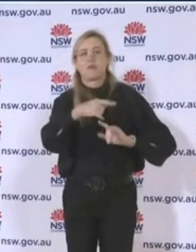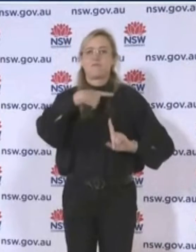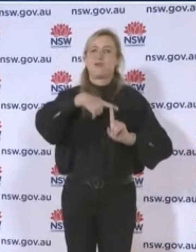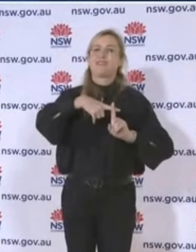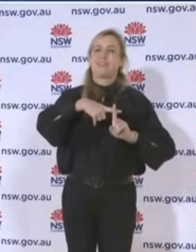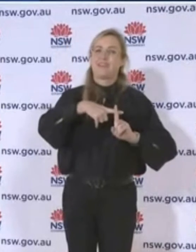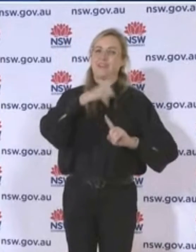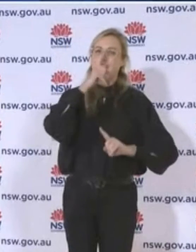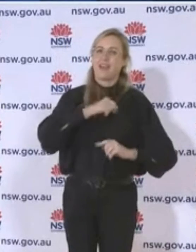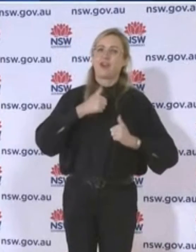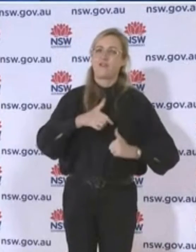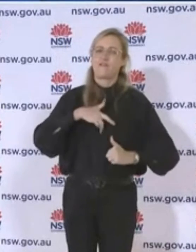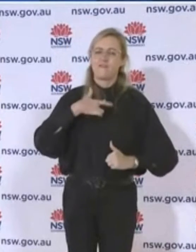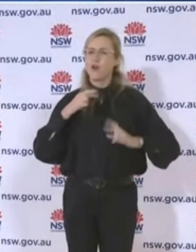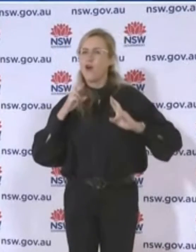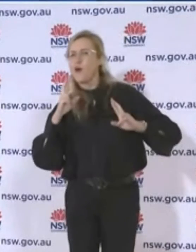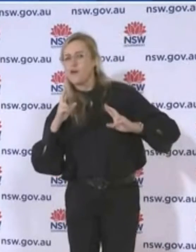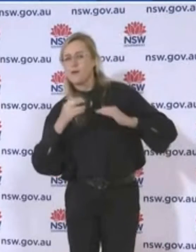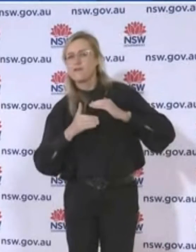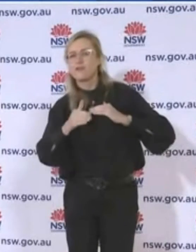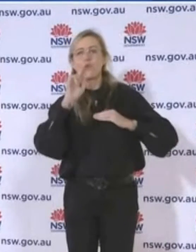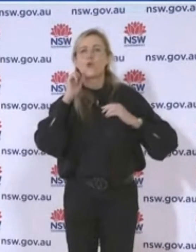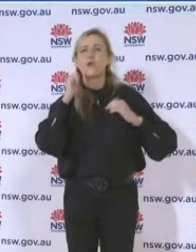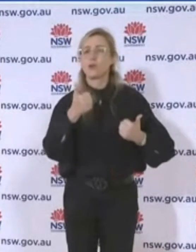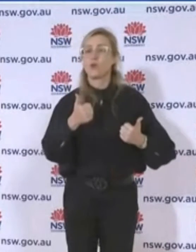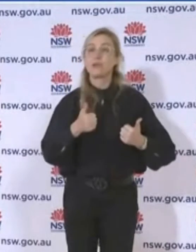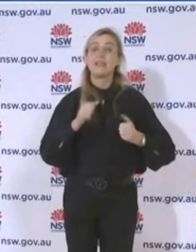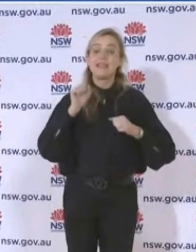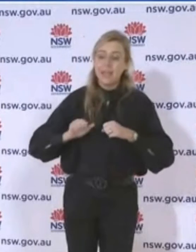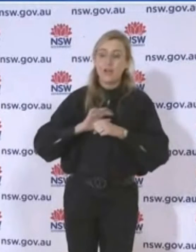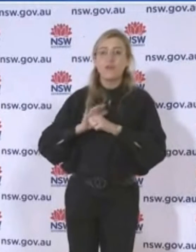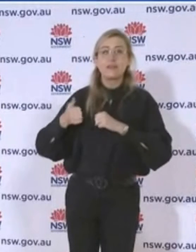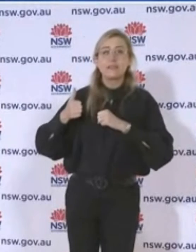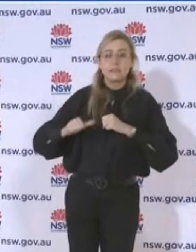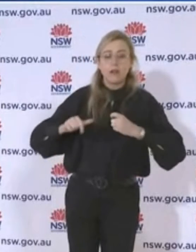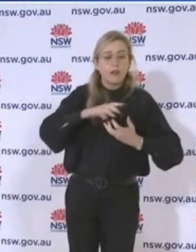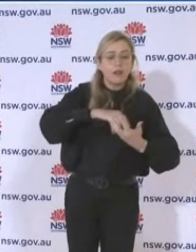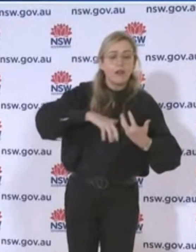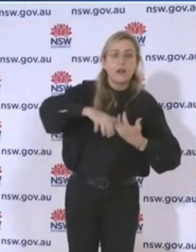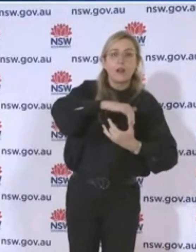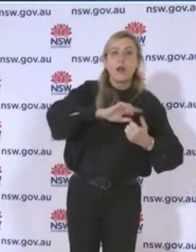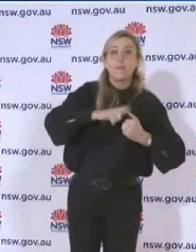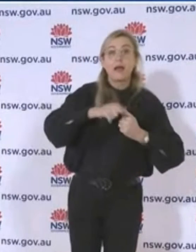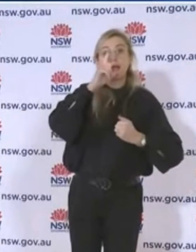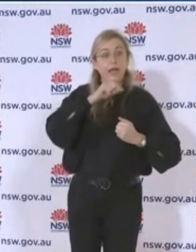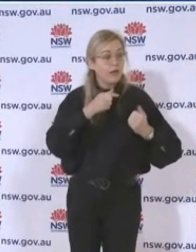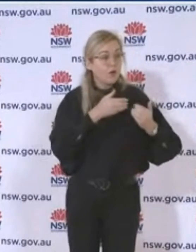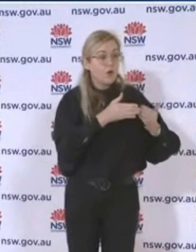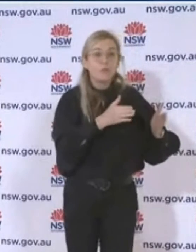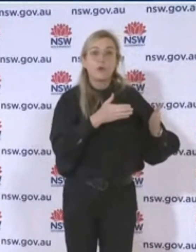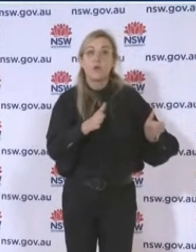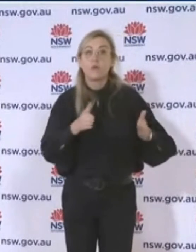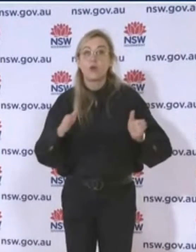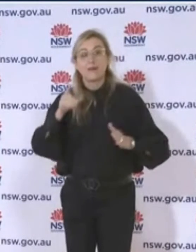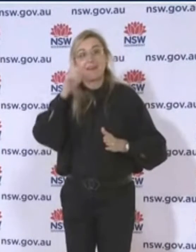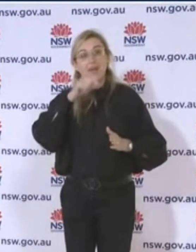showing the rest of Australia how you can live within a pandemic, live relatively freely, but also